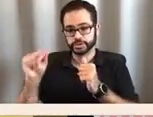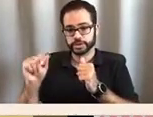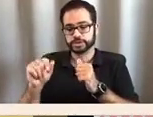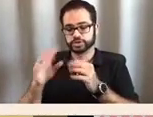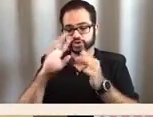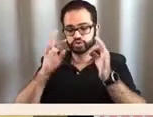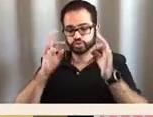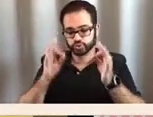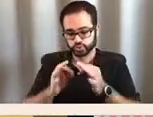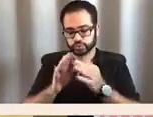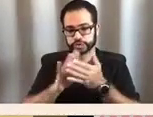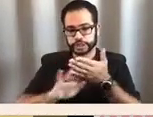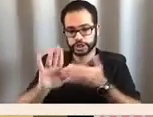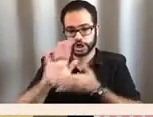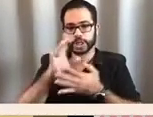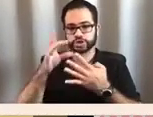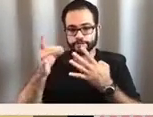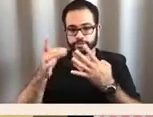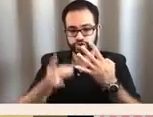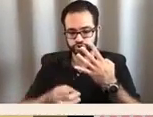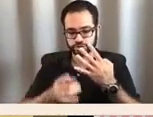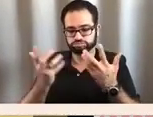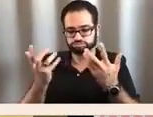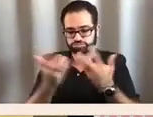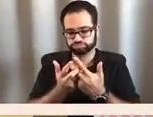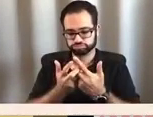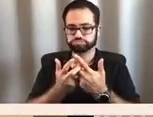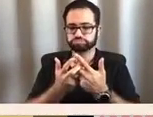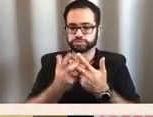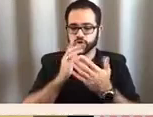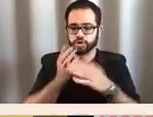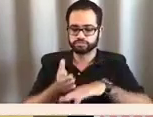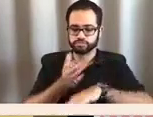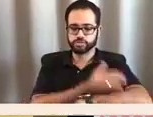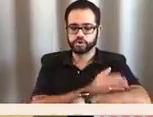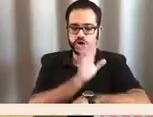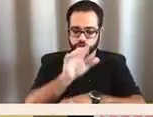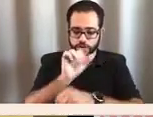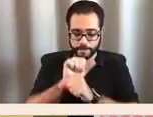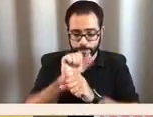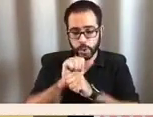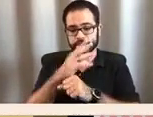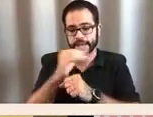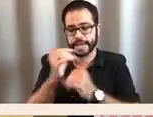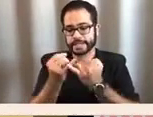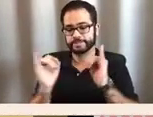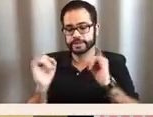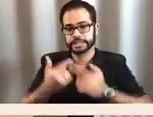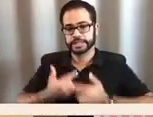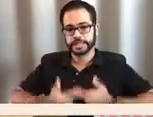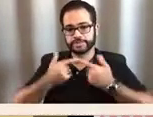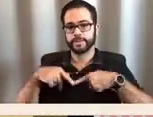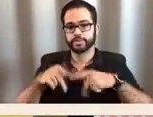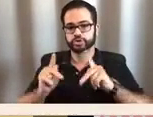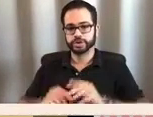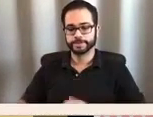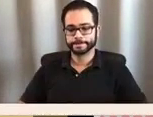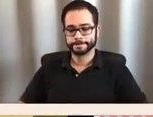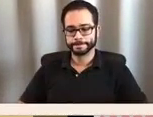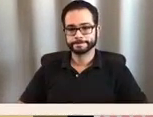a post-secondary institution that will further their employment and independent living opportunities.